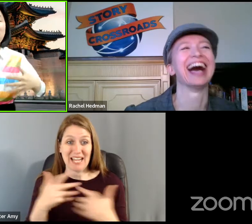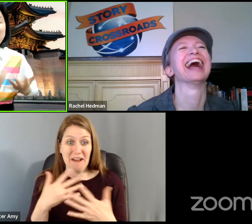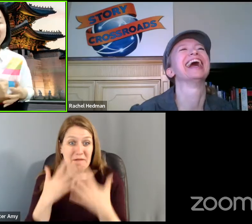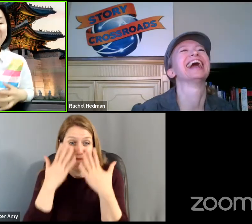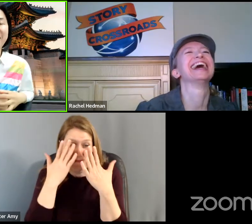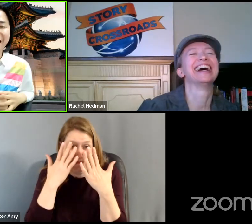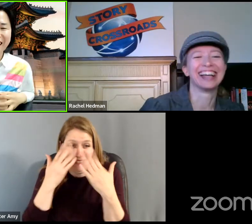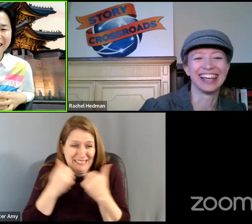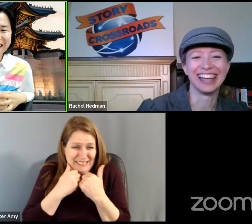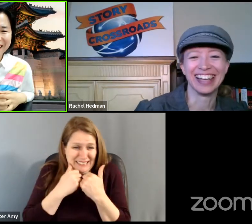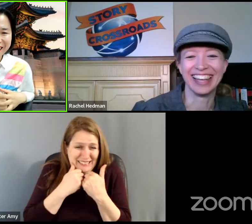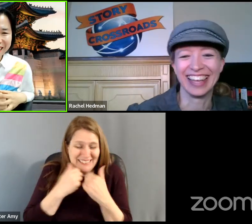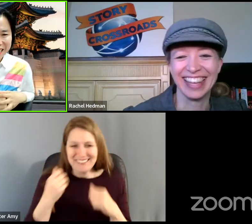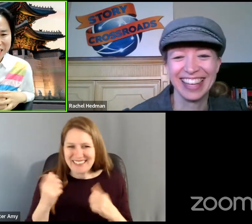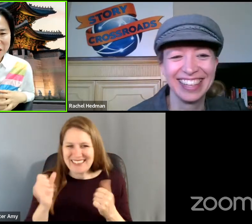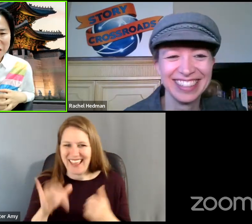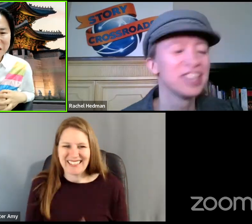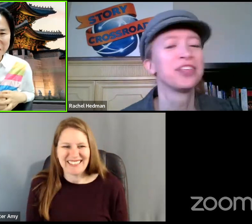but